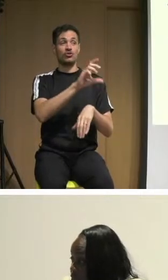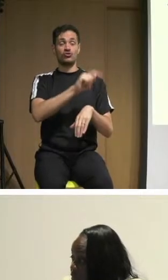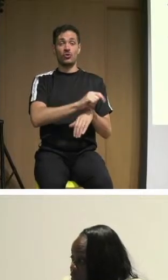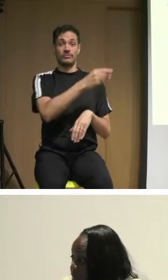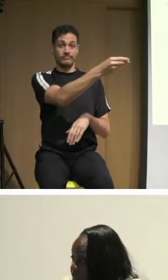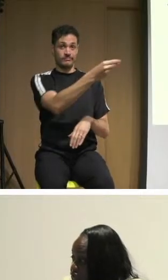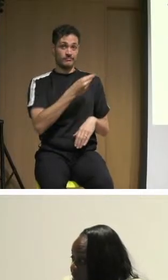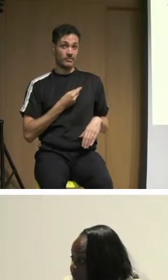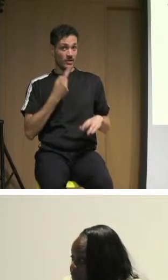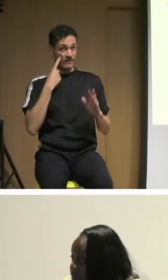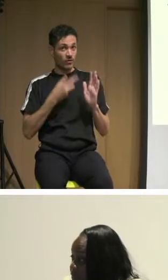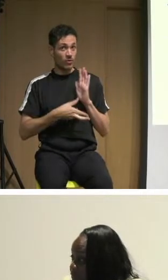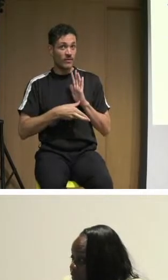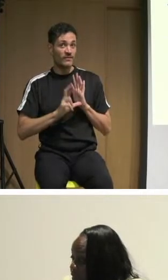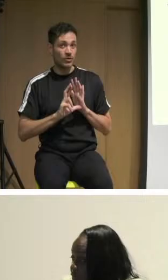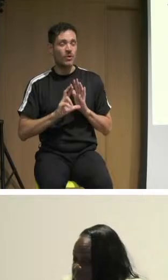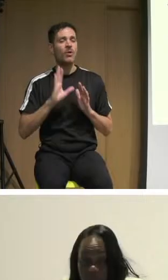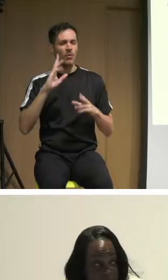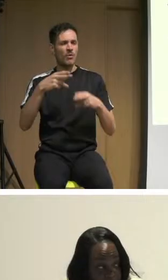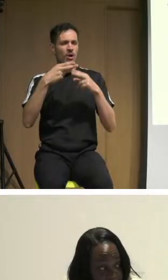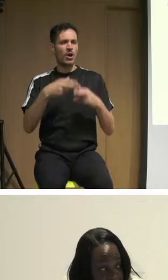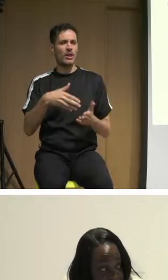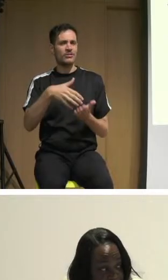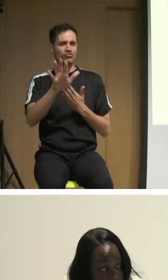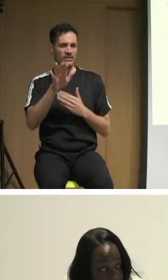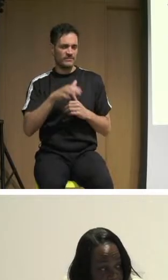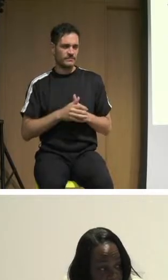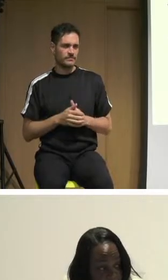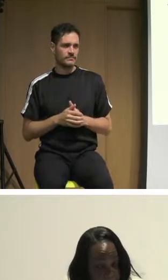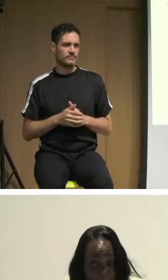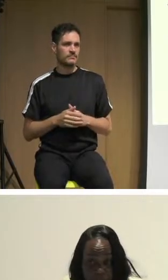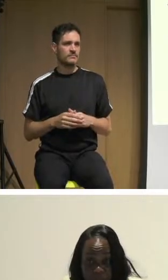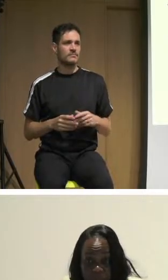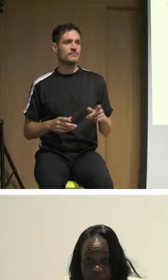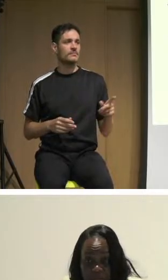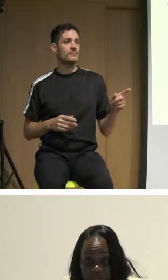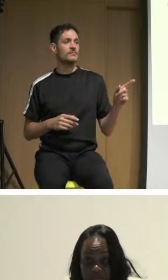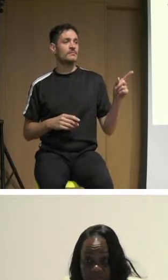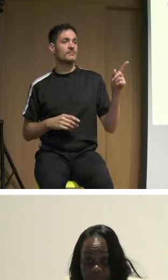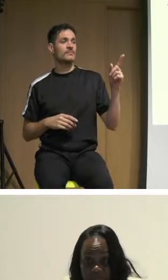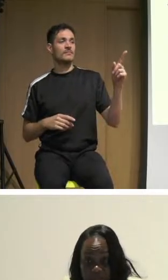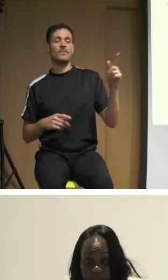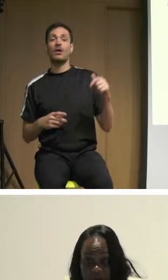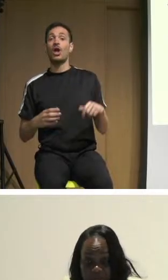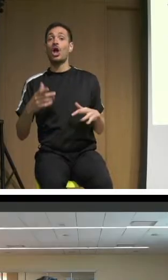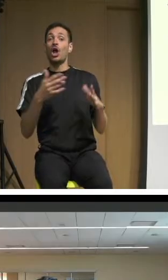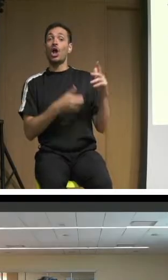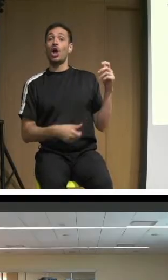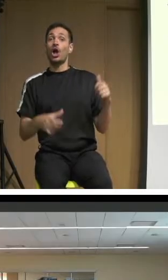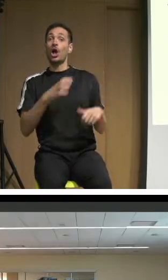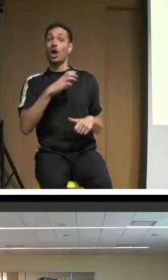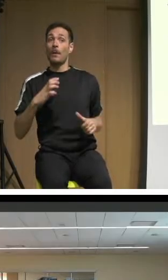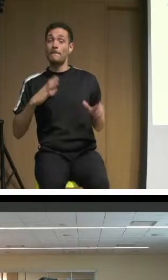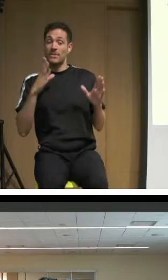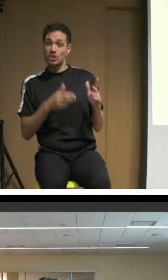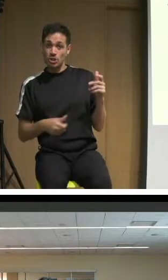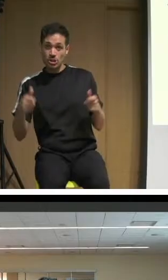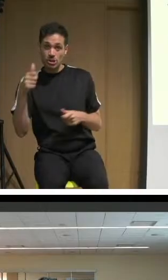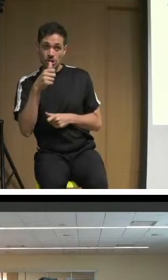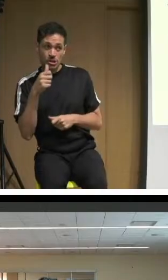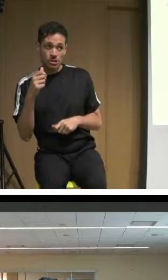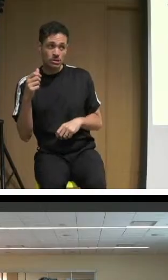So we'll call it a draft. And So, Madam Chair, the one. Commissioner, Yes, ahead. Linda Or Brown ch- Robinson, sorry.